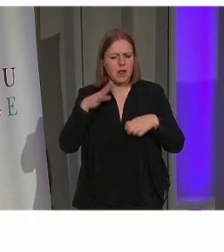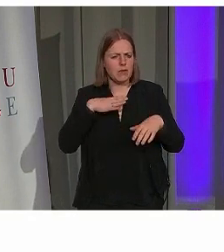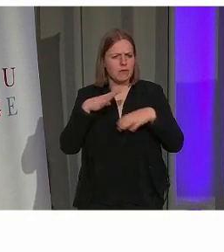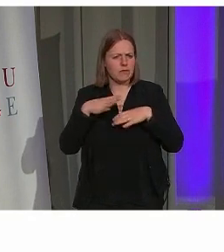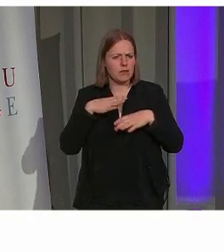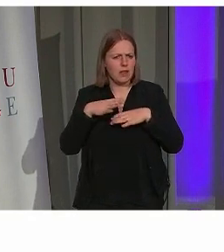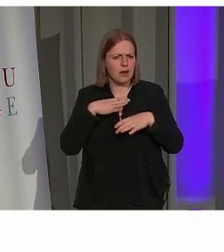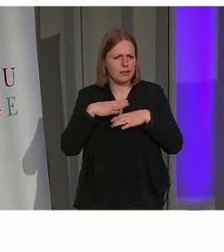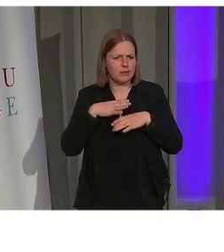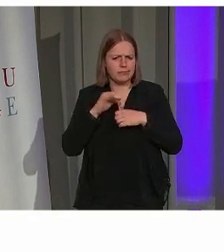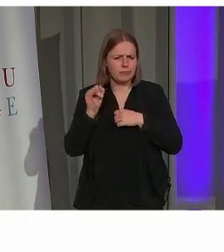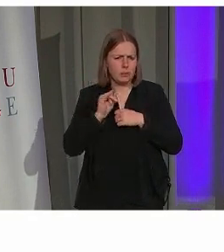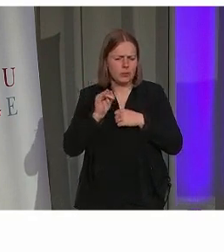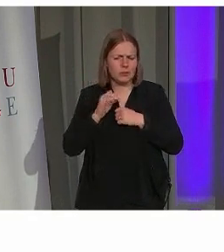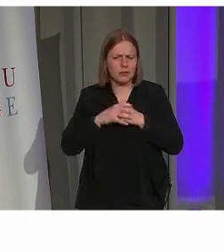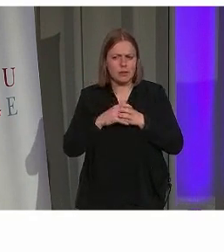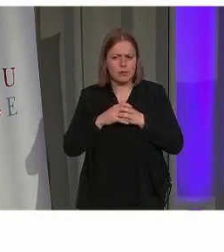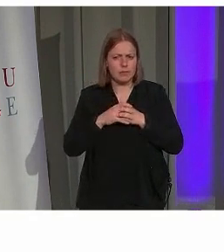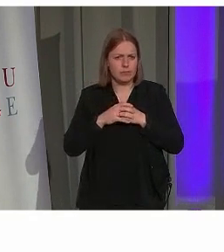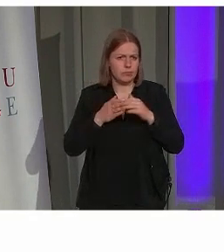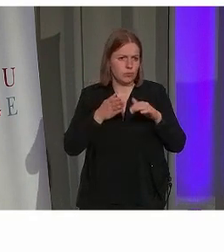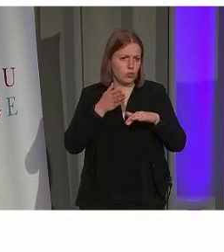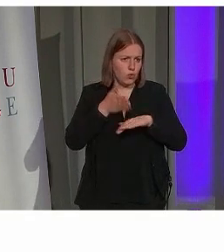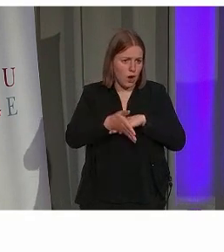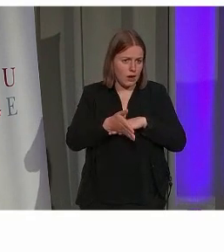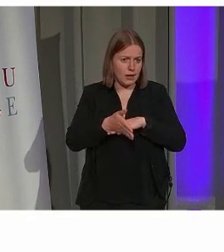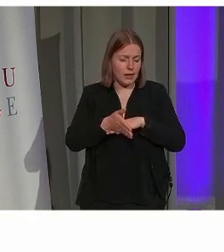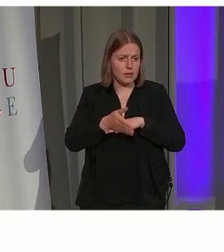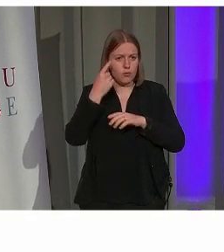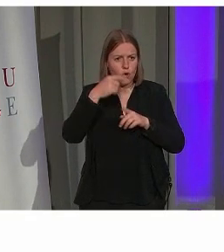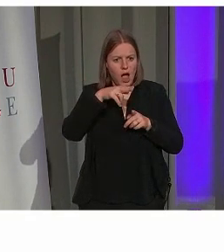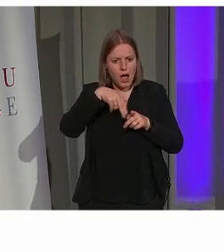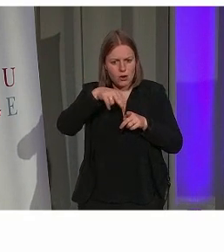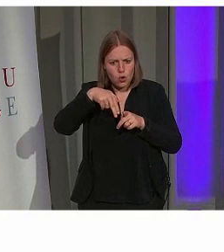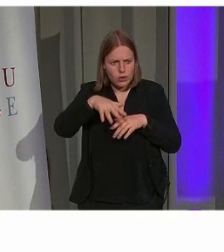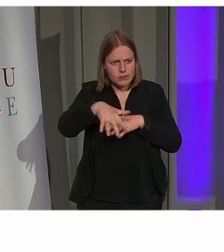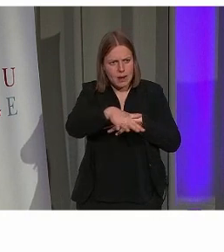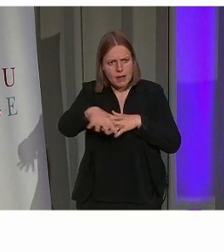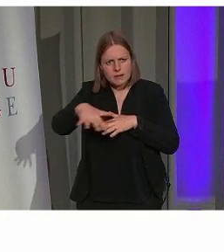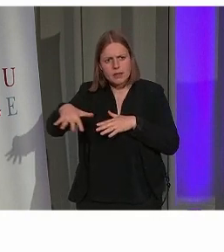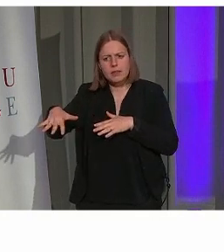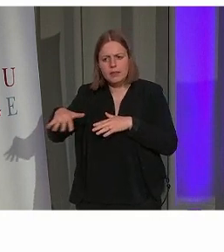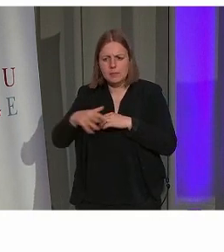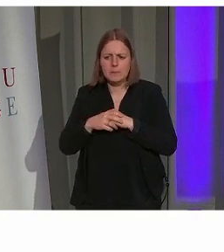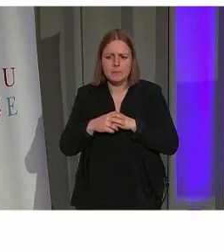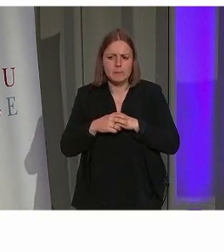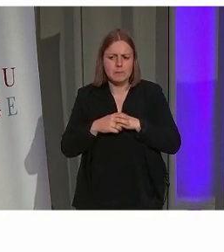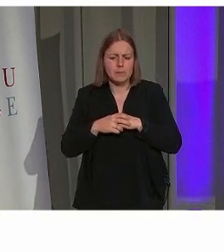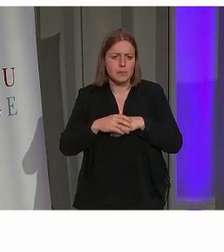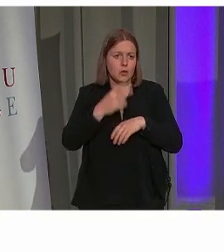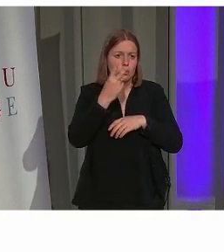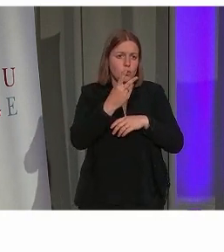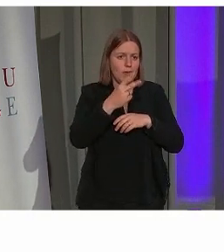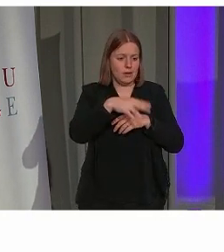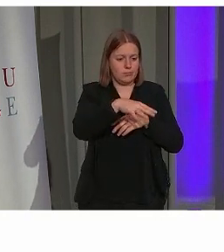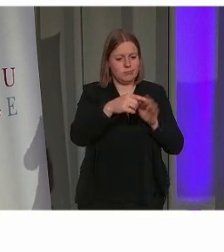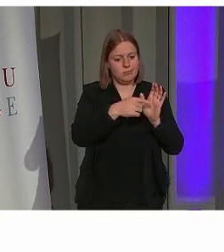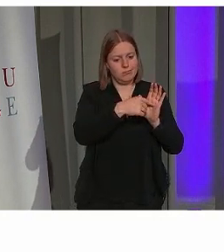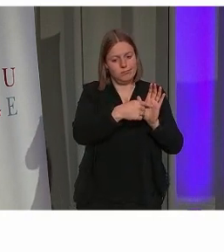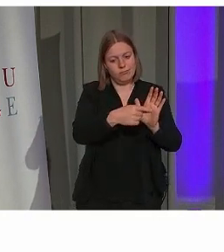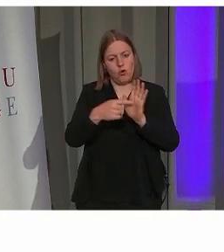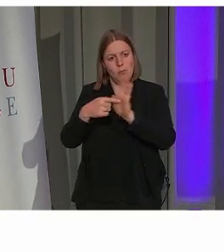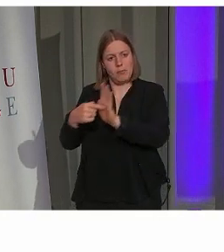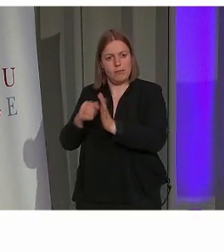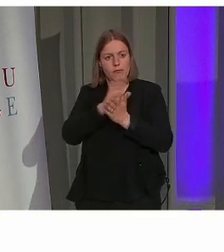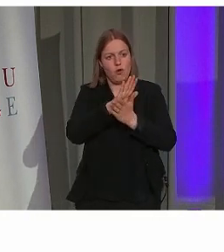talk about accessibility in archaeological sites with 2 case studies in Spain.